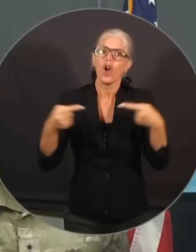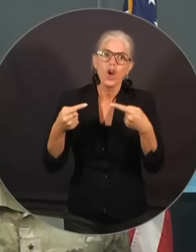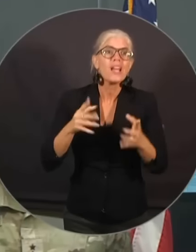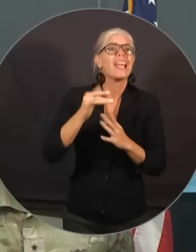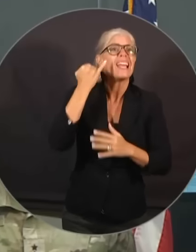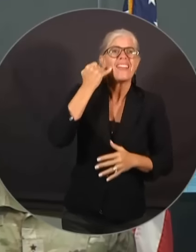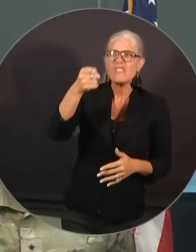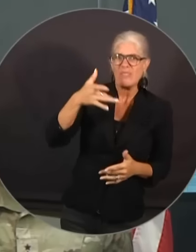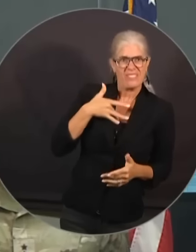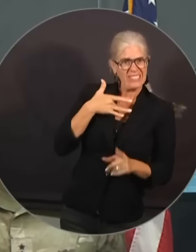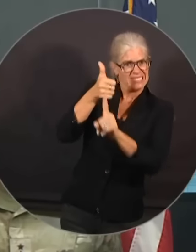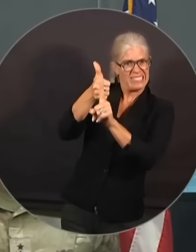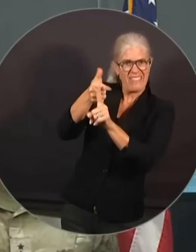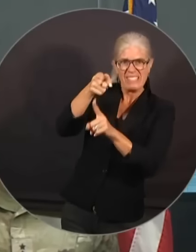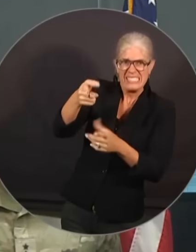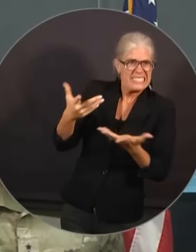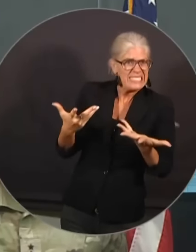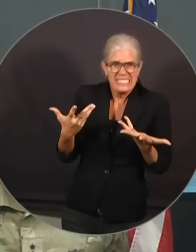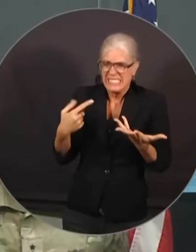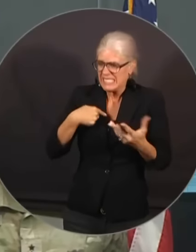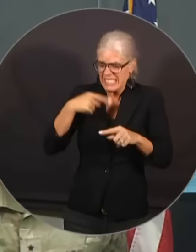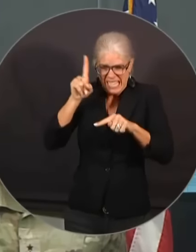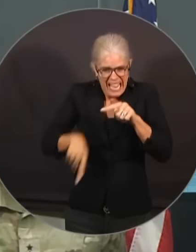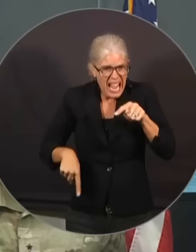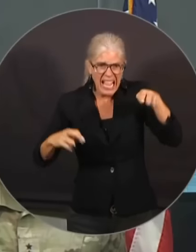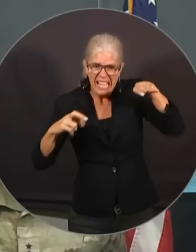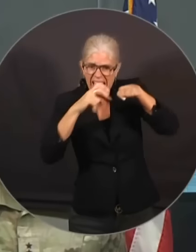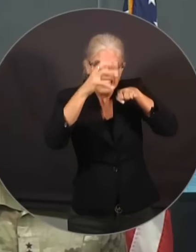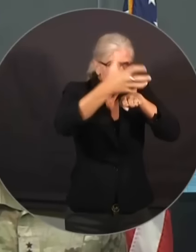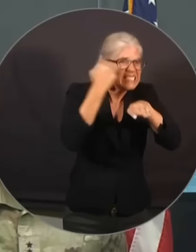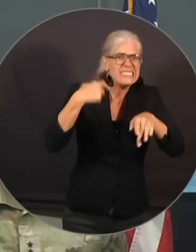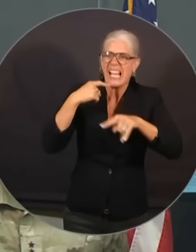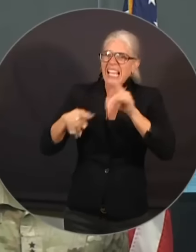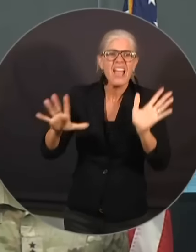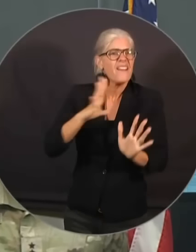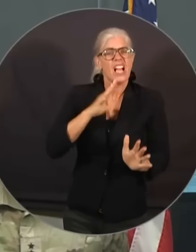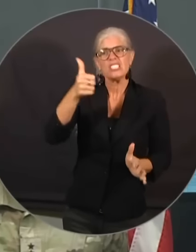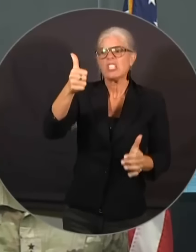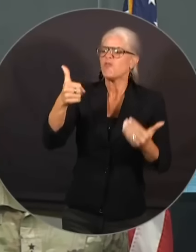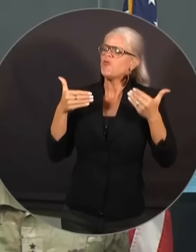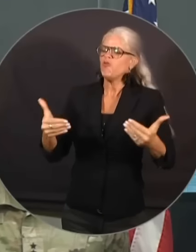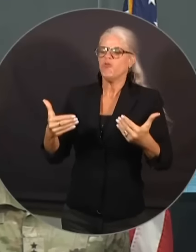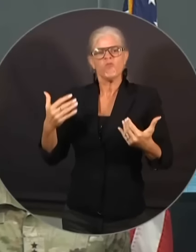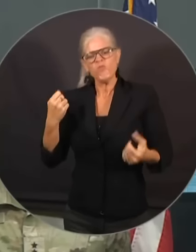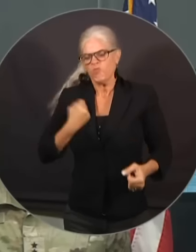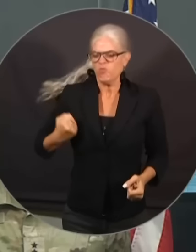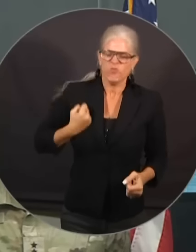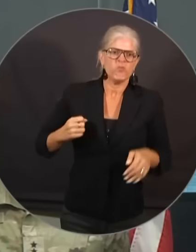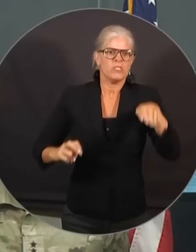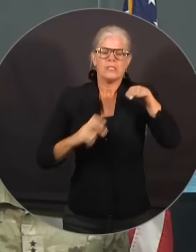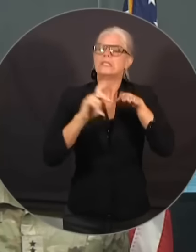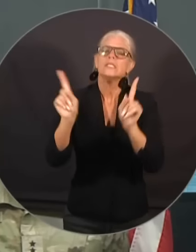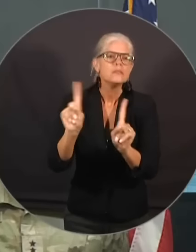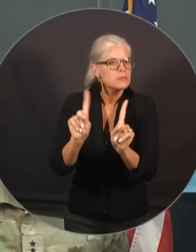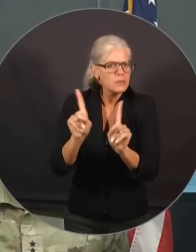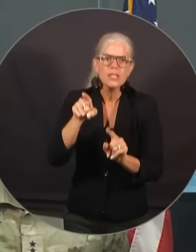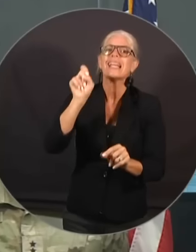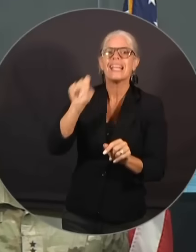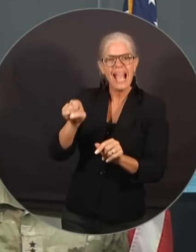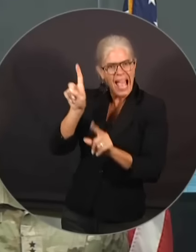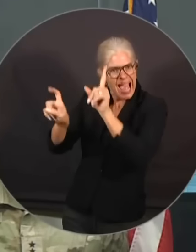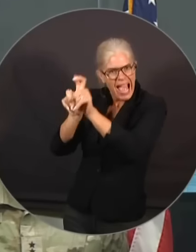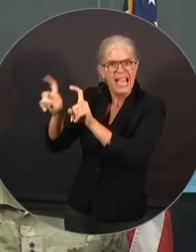that you may have some physical limitations, don't put your health at risk for that. Watch the standing